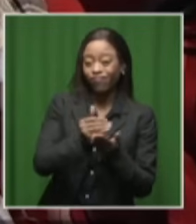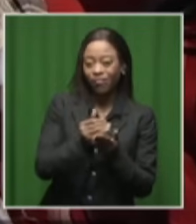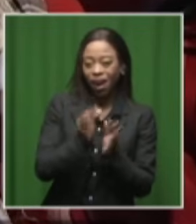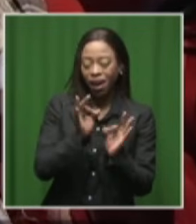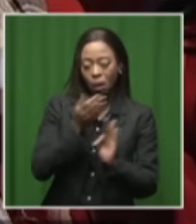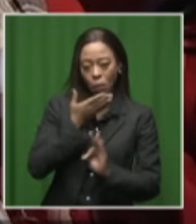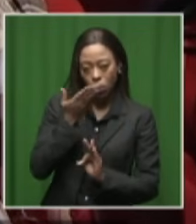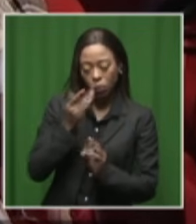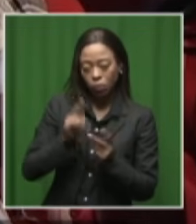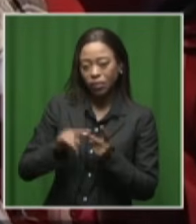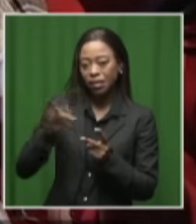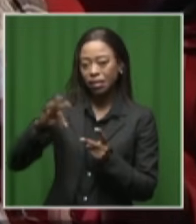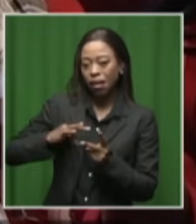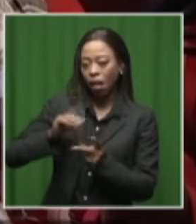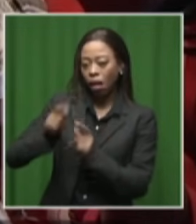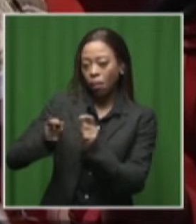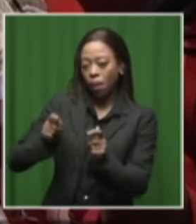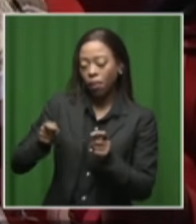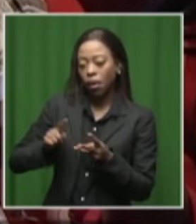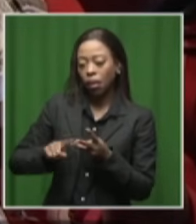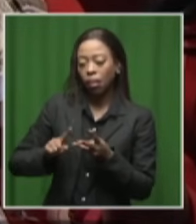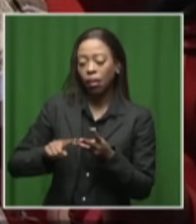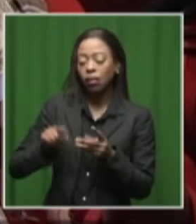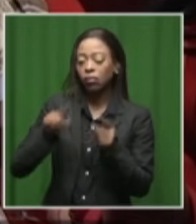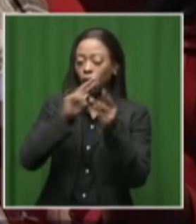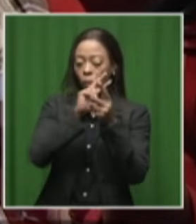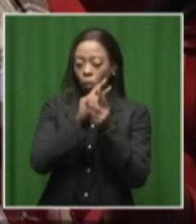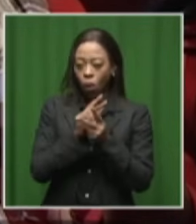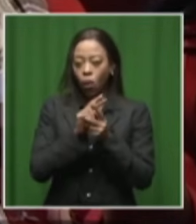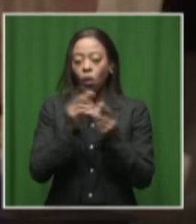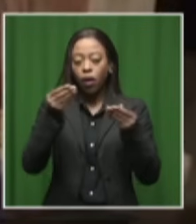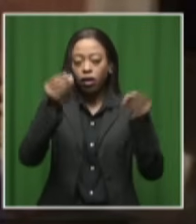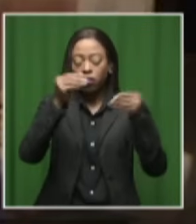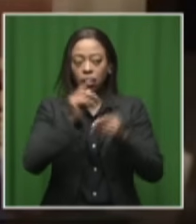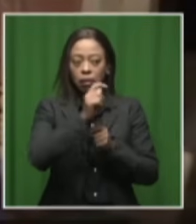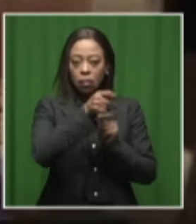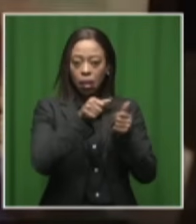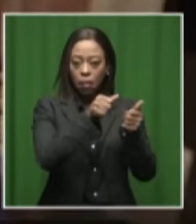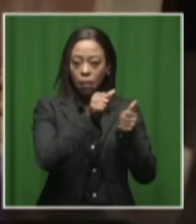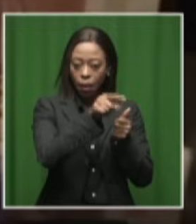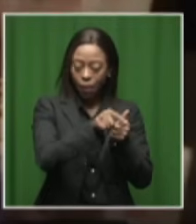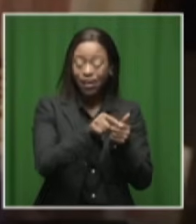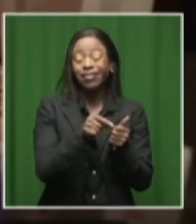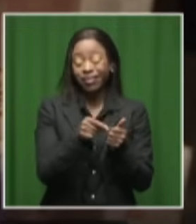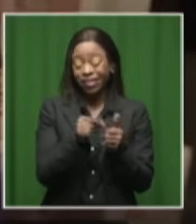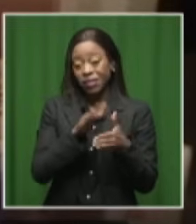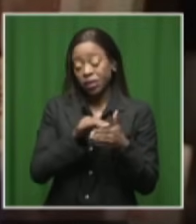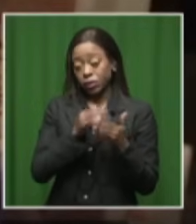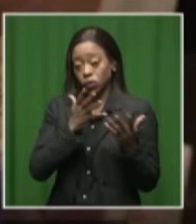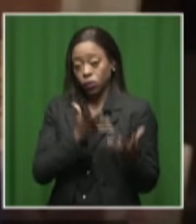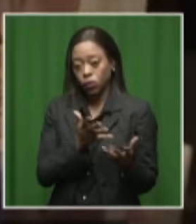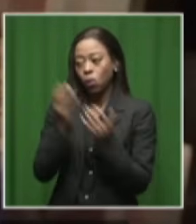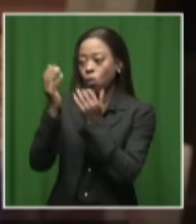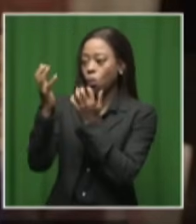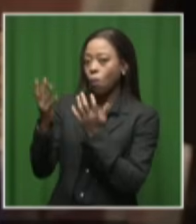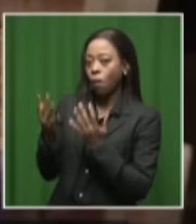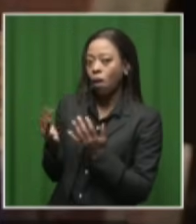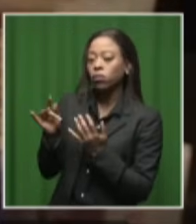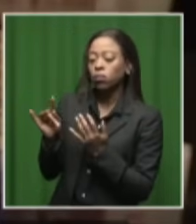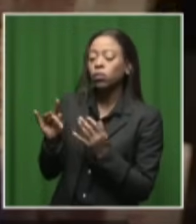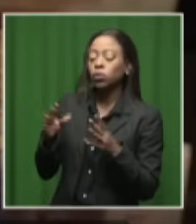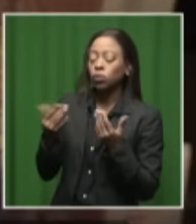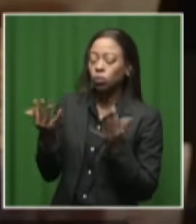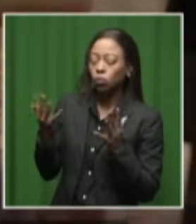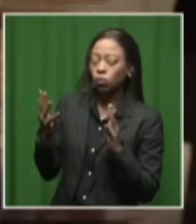higher wage bill costs, and higher projected debt service costs. Economists say the budget was welcomed by the bond